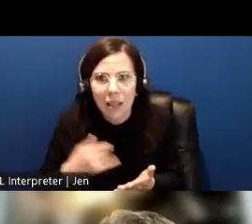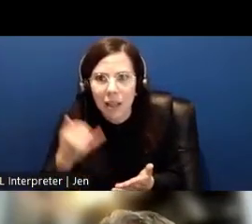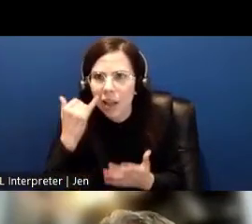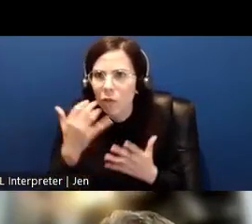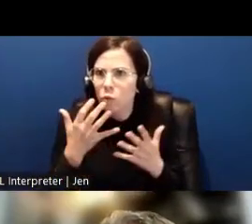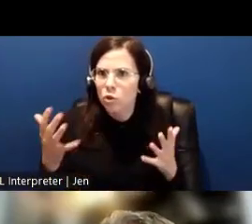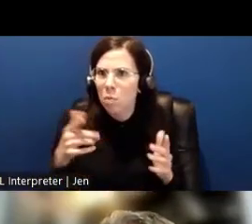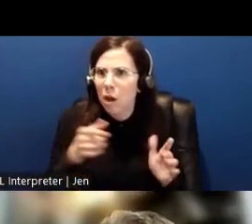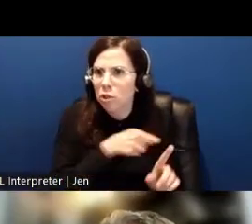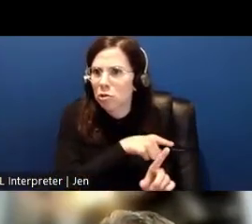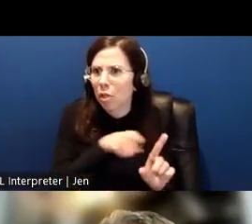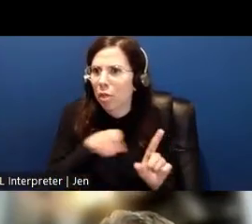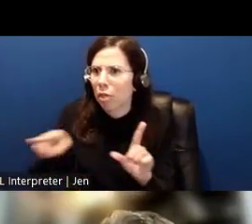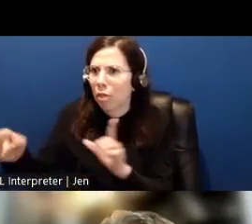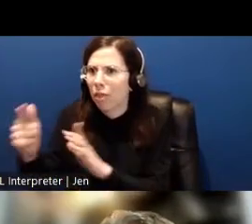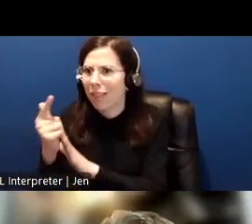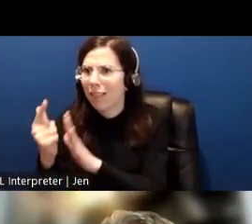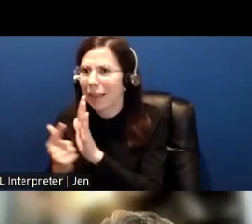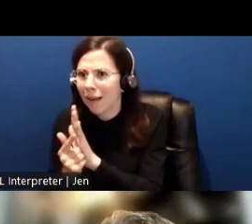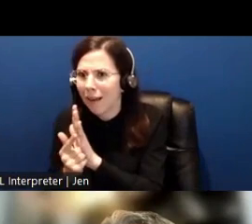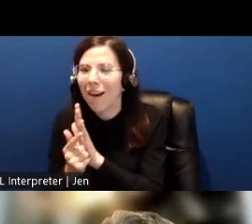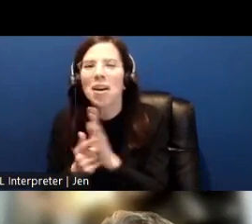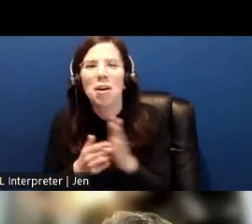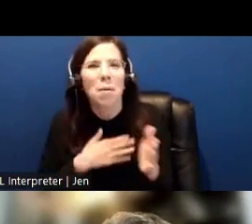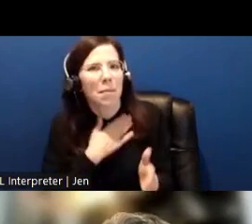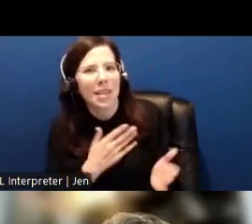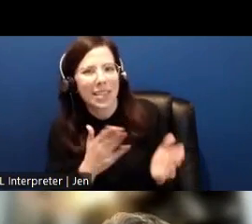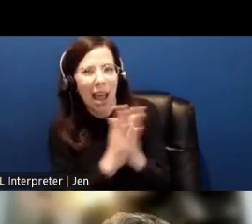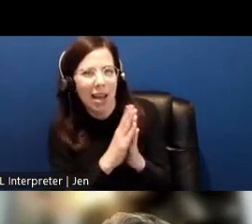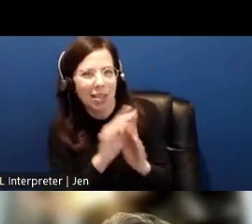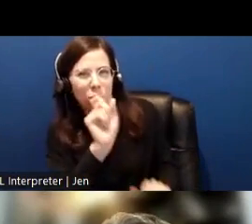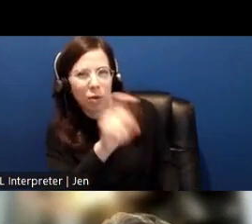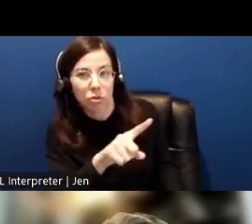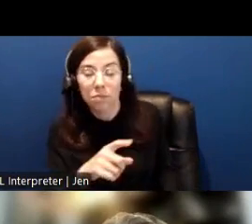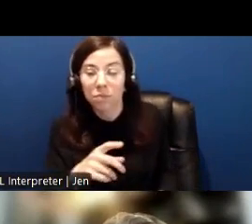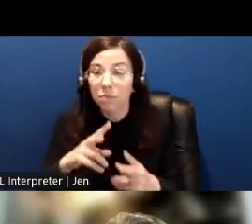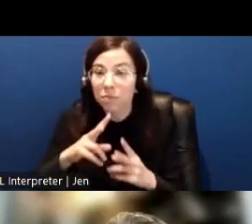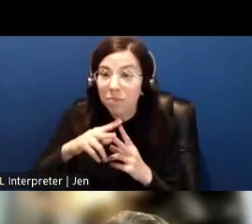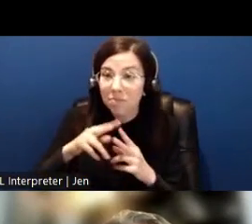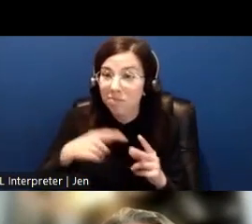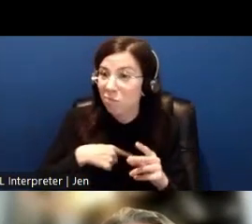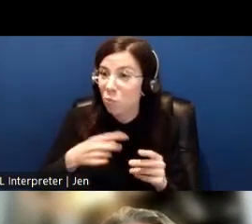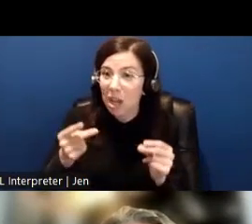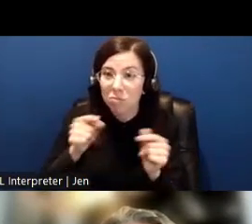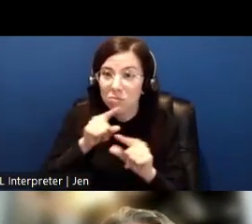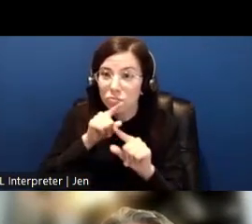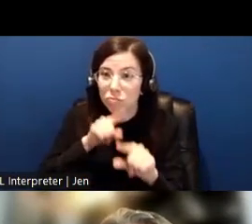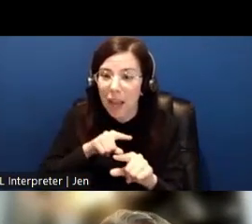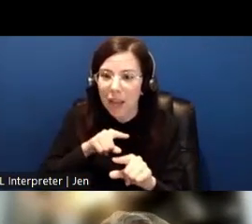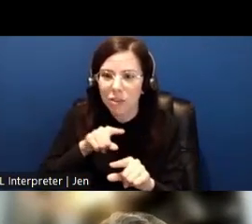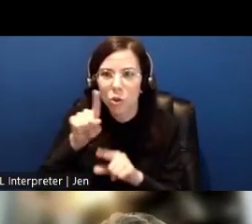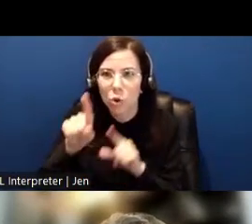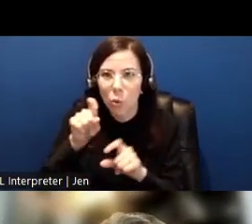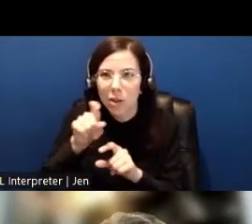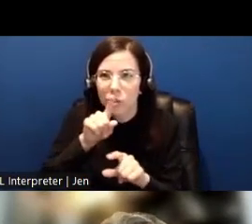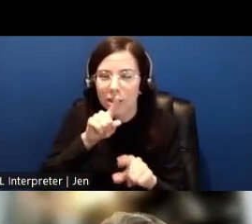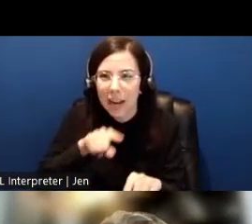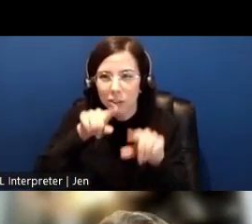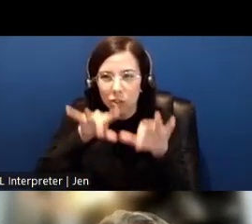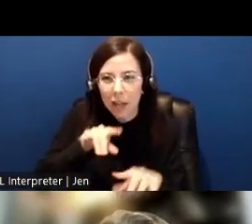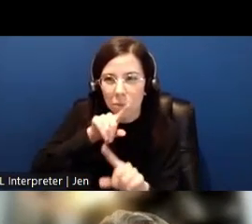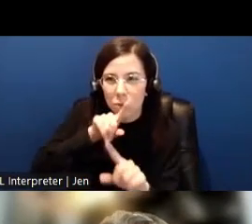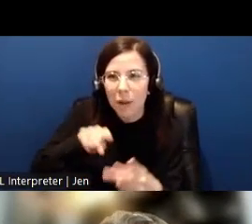into legal, for the lawyers on the line, ask a question and either we will be able to answer it in the Q&A module or we'll follow